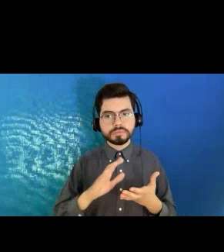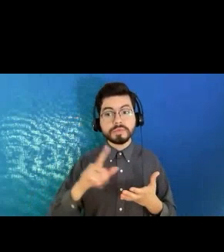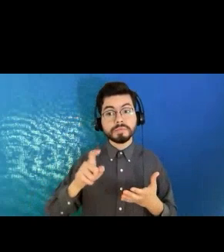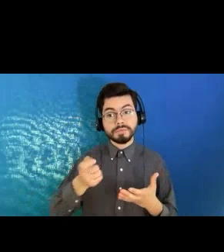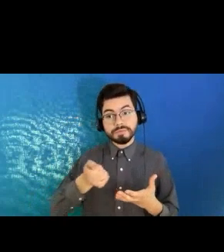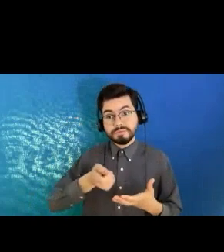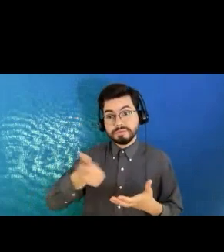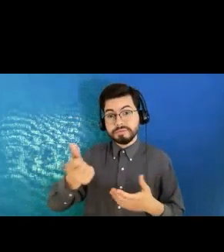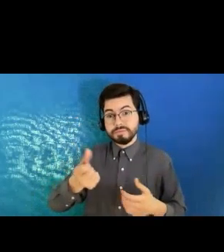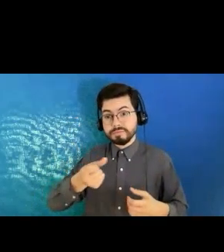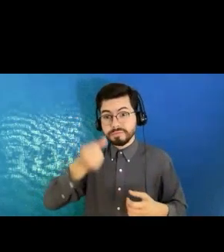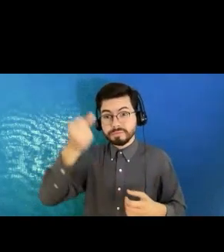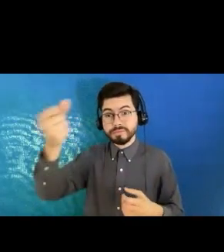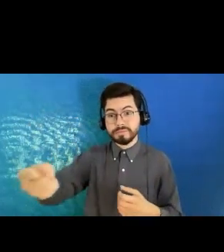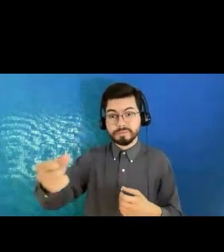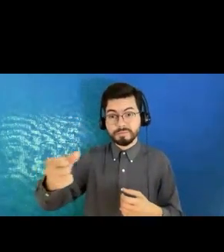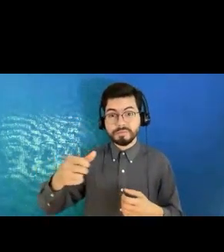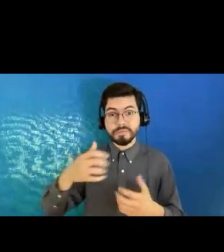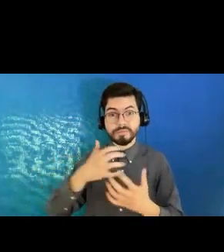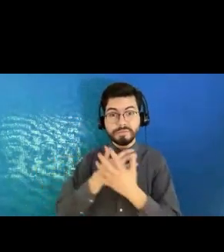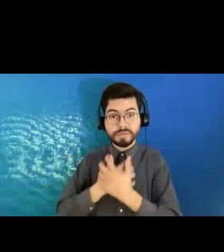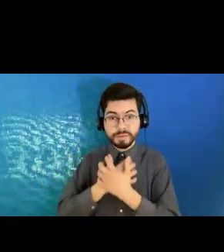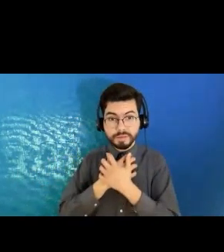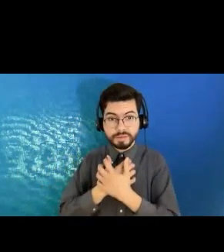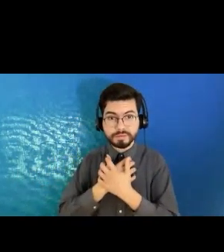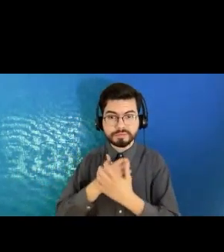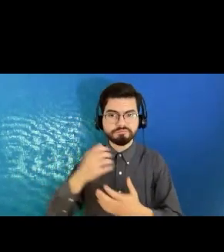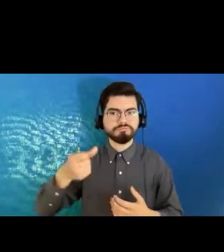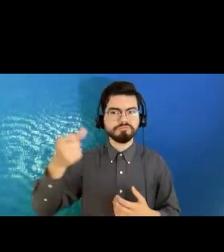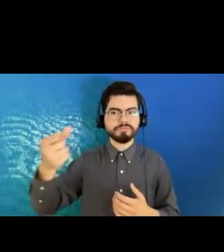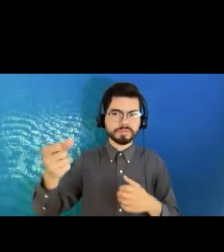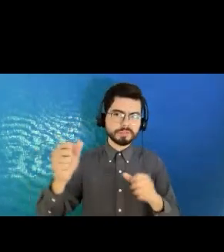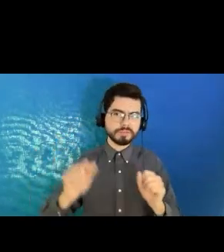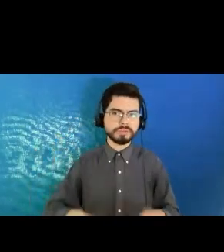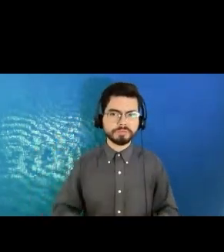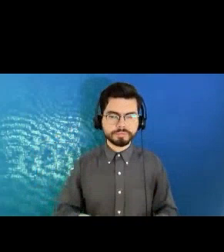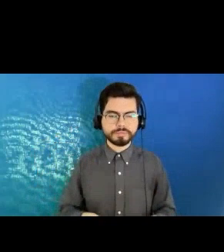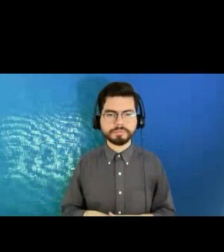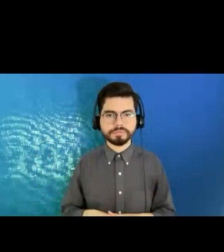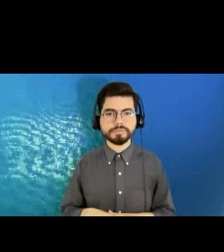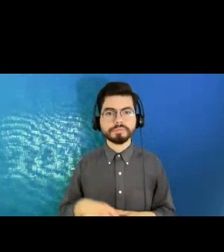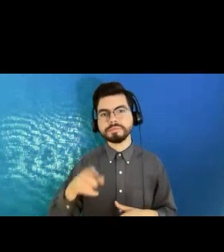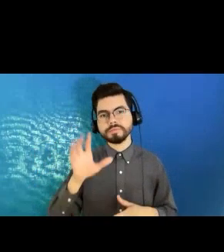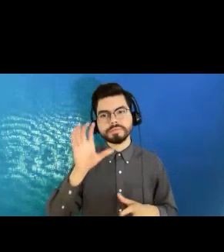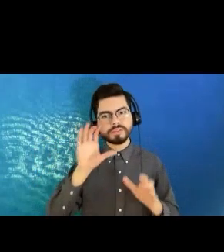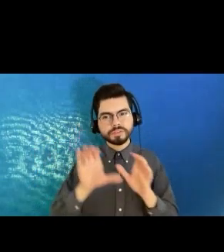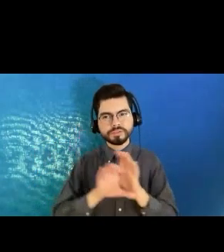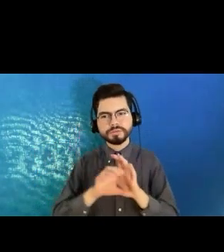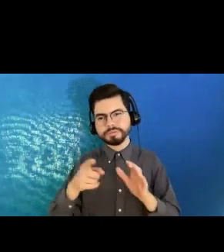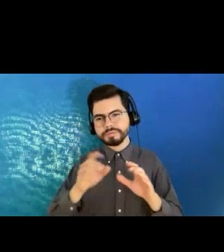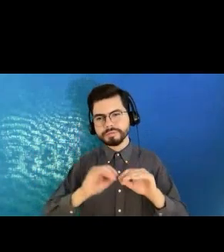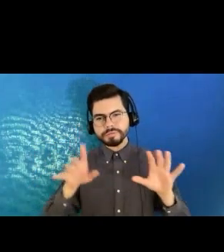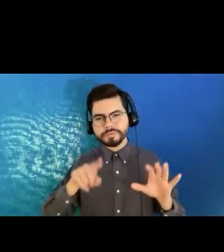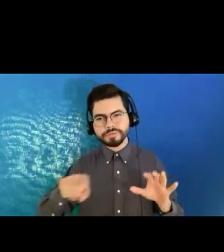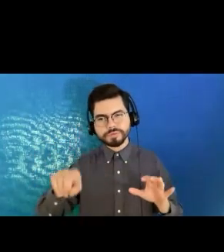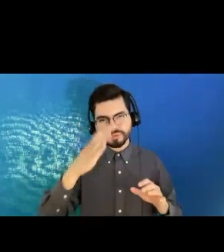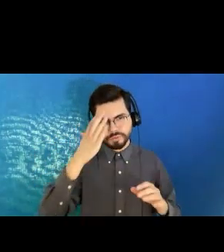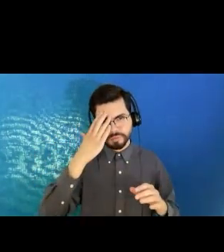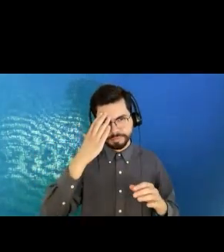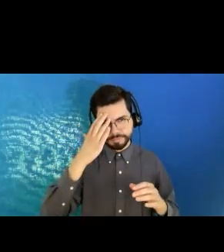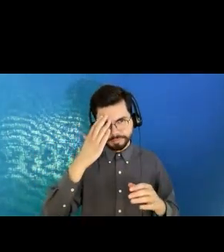removals. Again, you live this, just wanted to show it. And keep going.